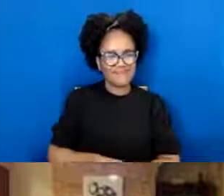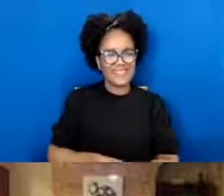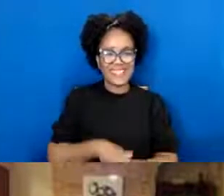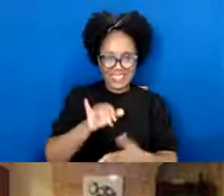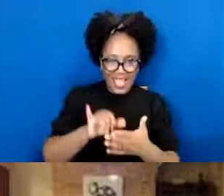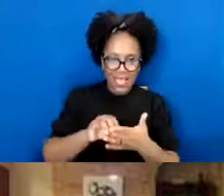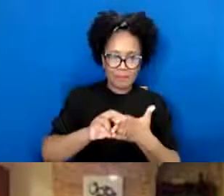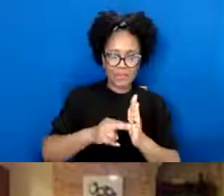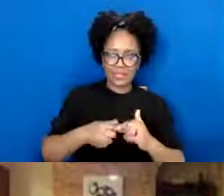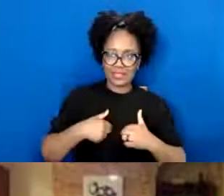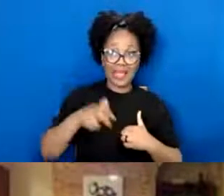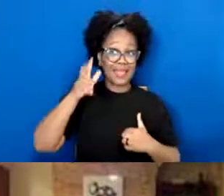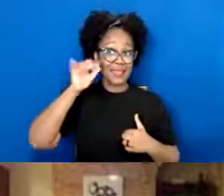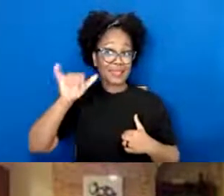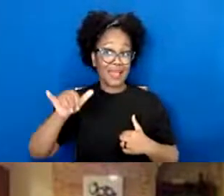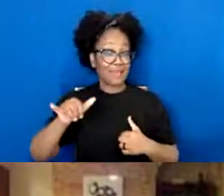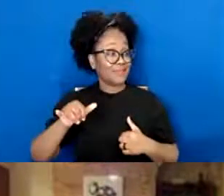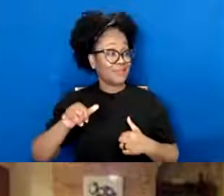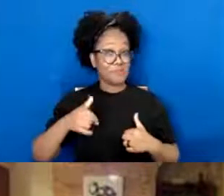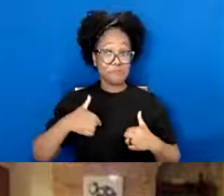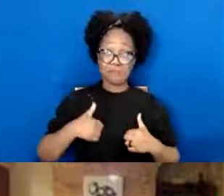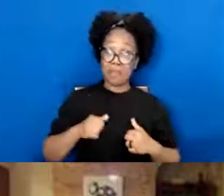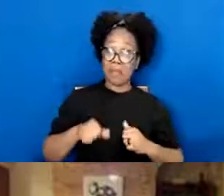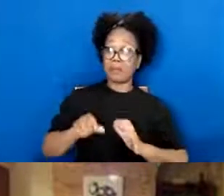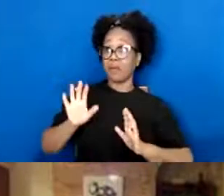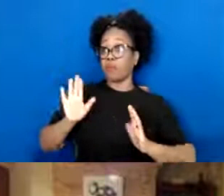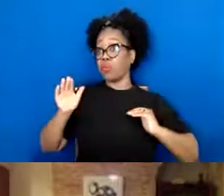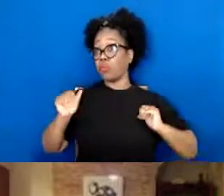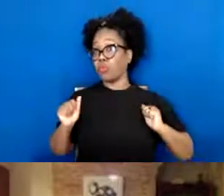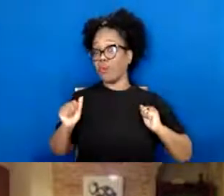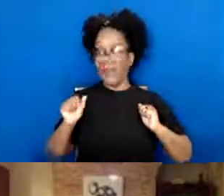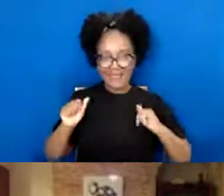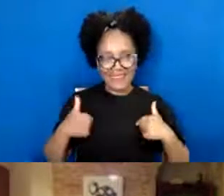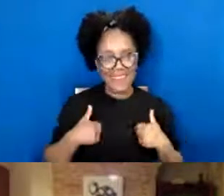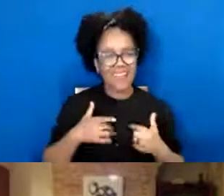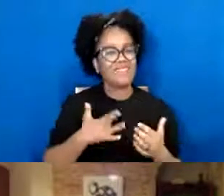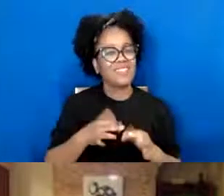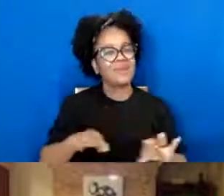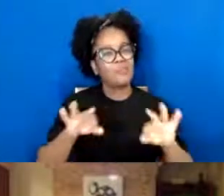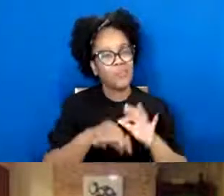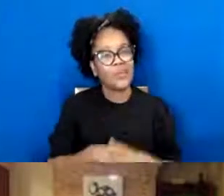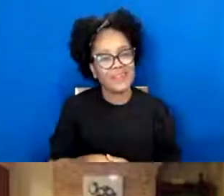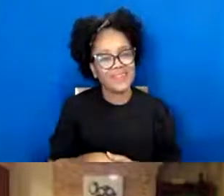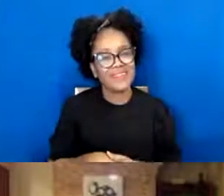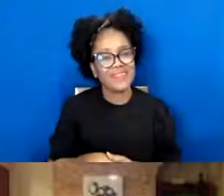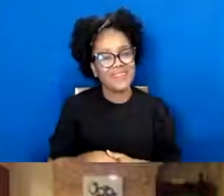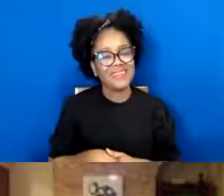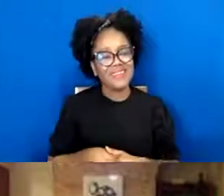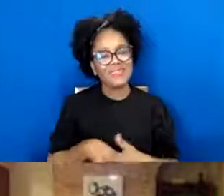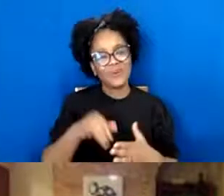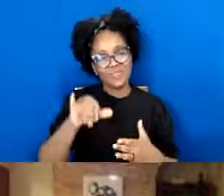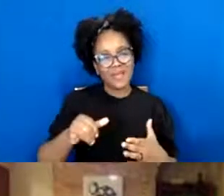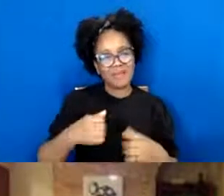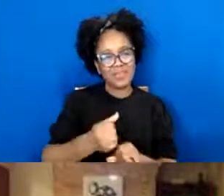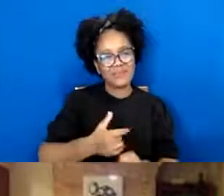day. I feel like, okay, it's sort of the place where the practice is starting to manifest, you know. So if it makes me feel around